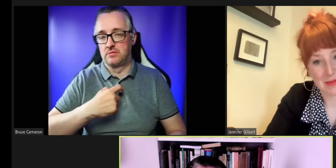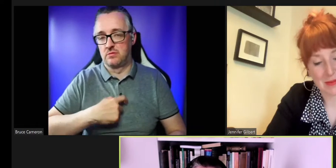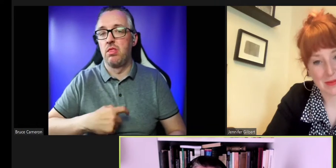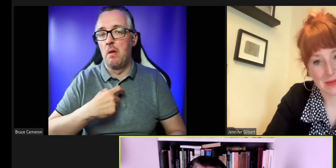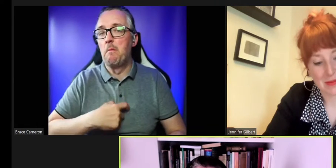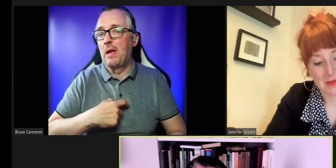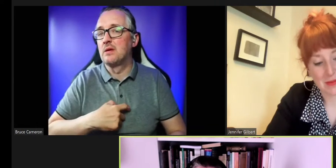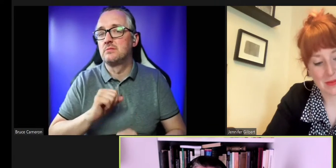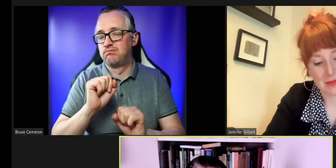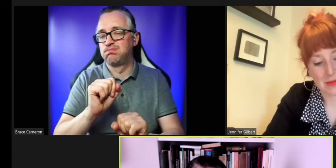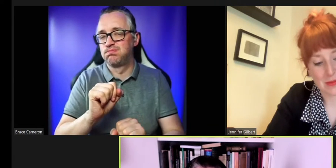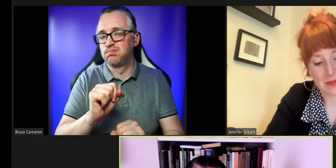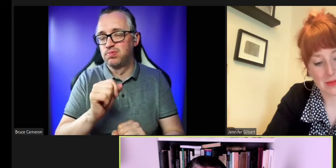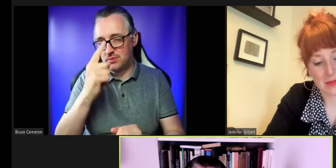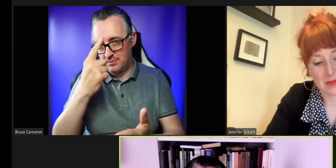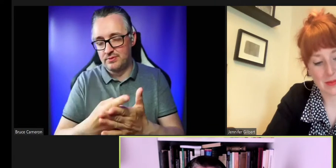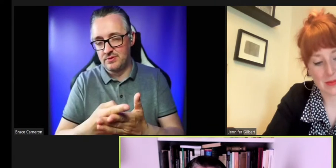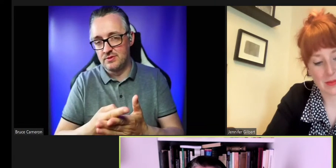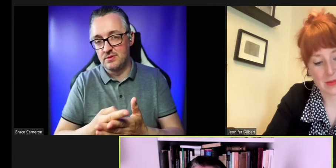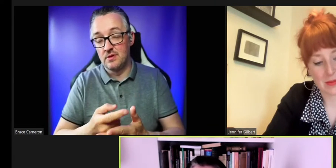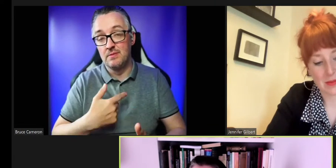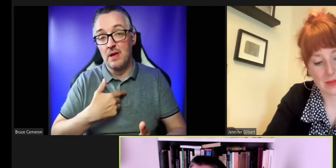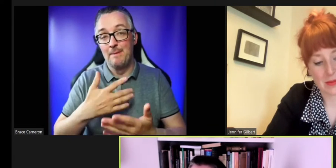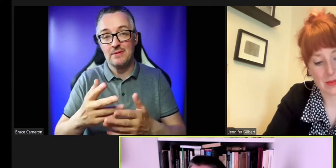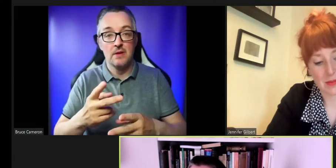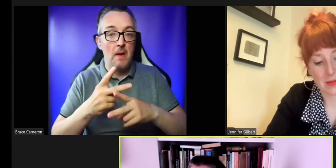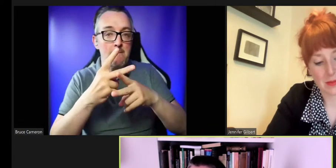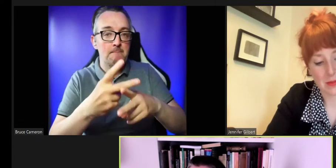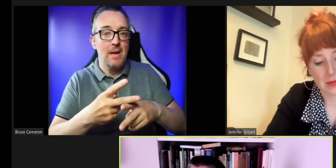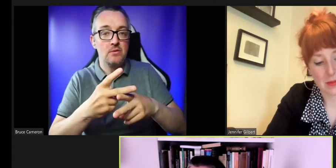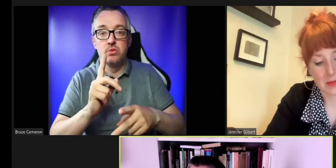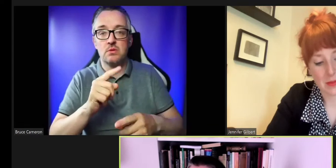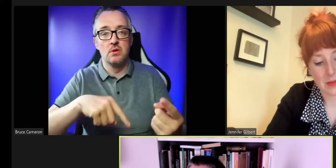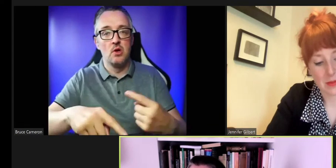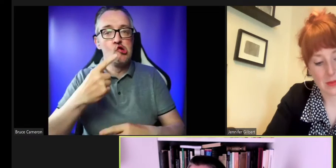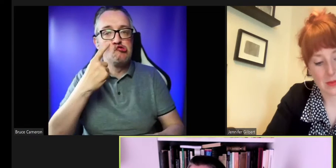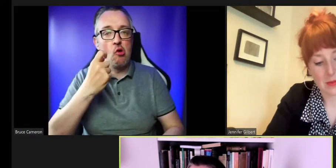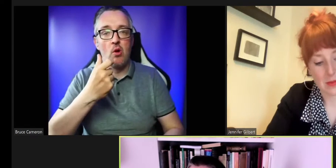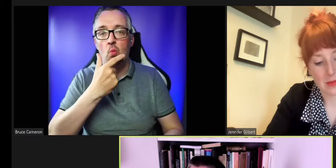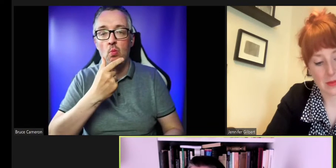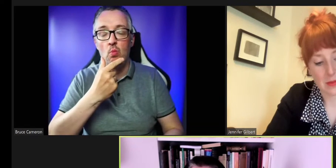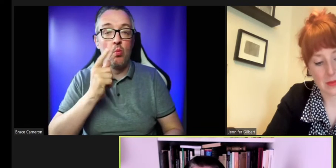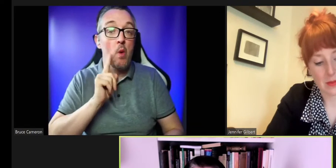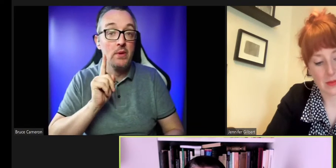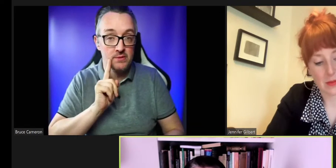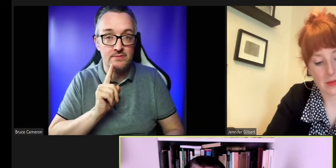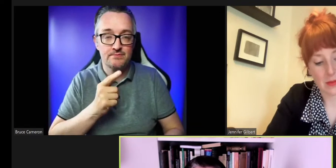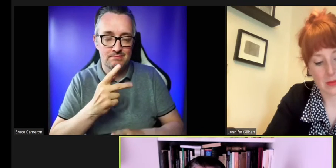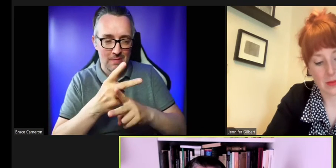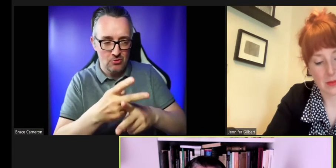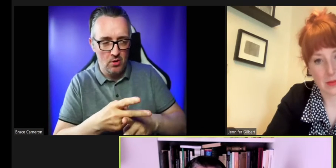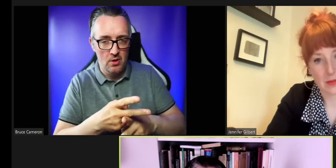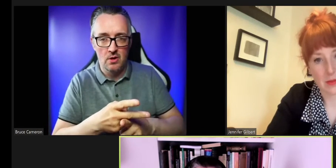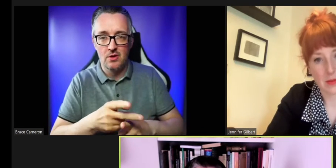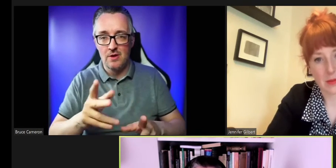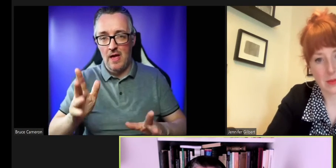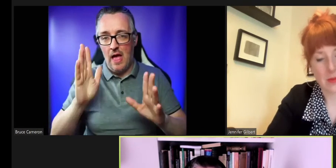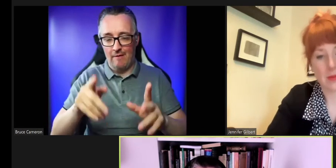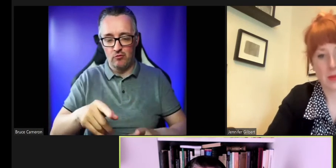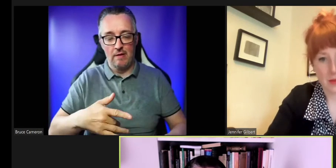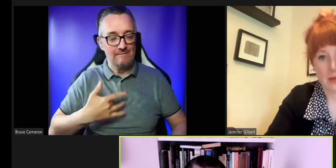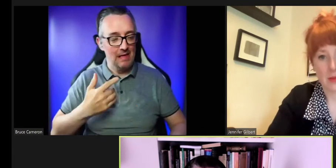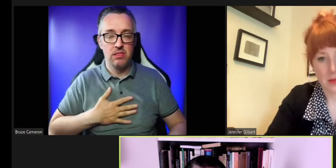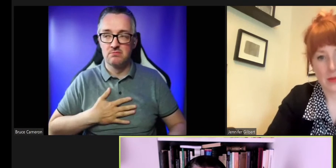I know young women, I've mentored young women in this situation, and I think it has to feel right and